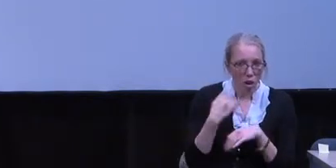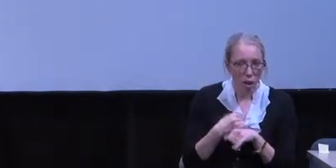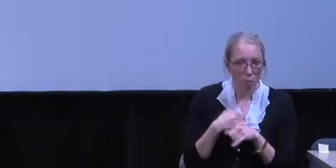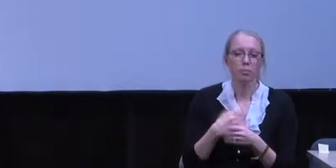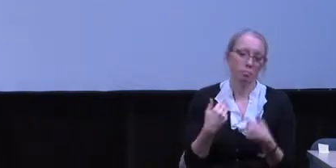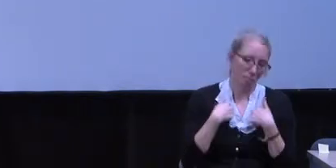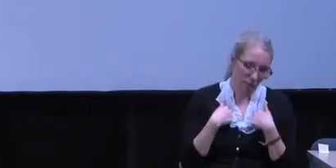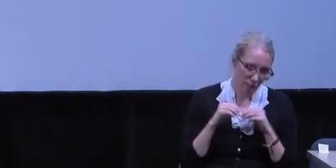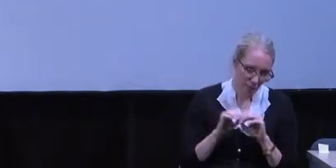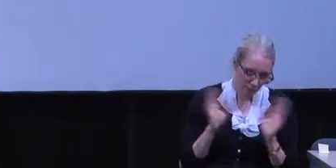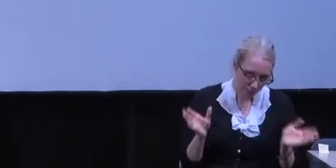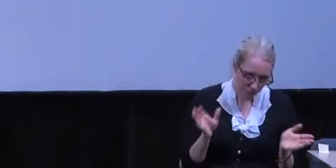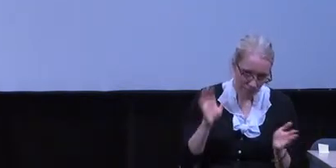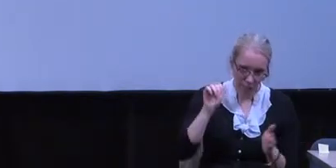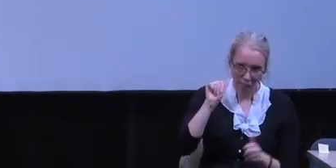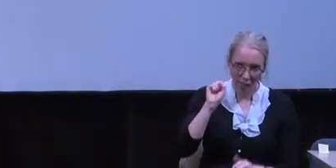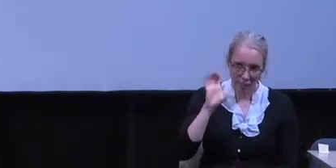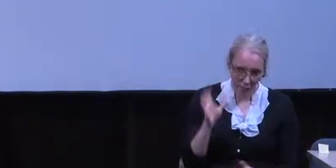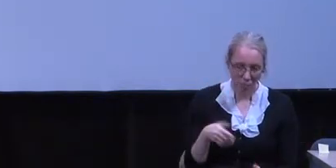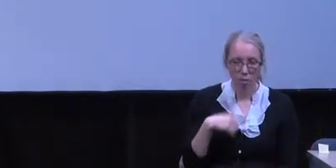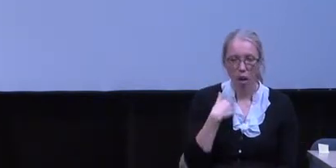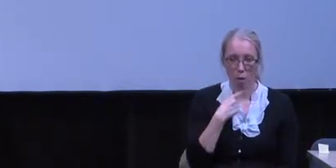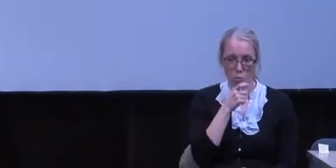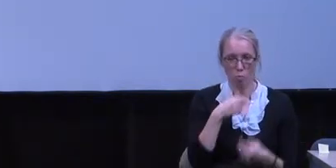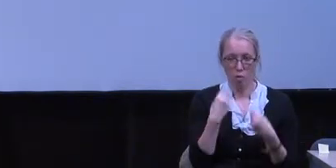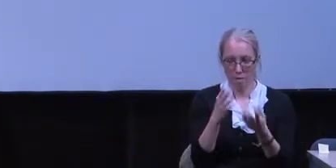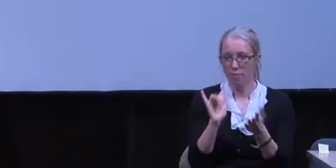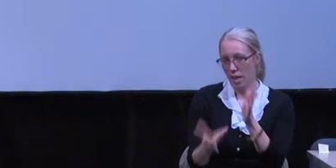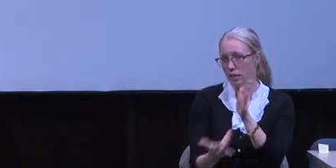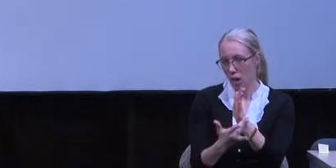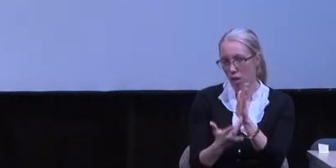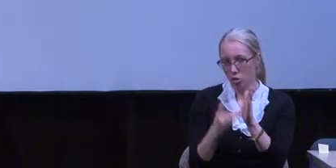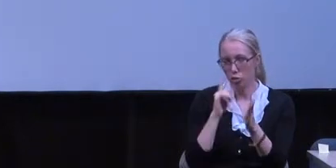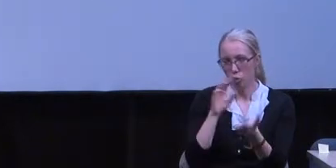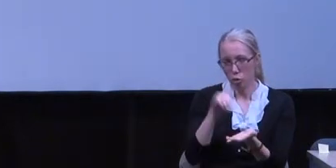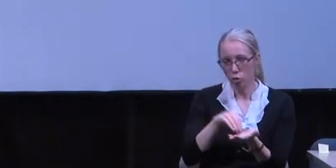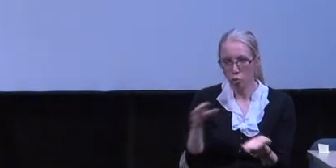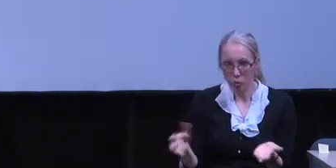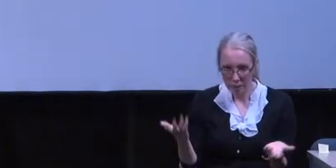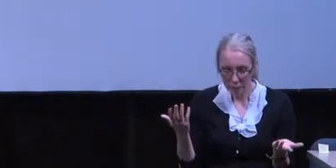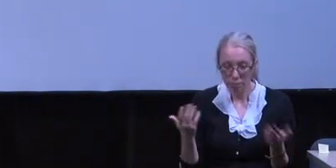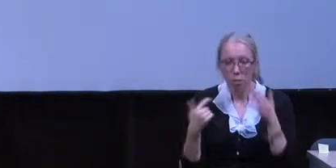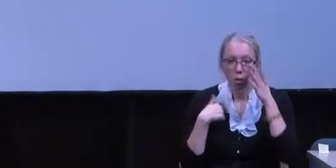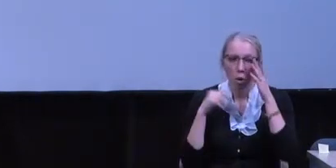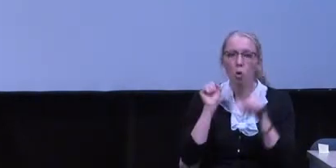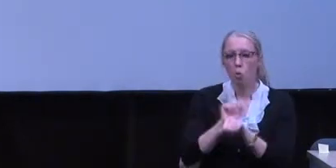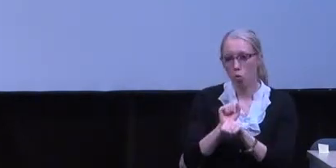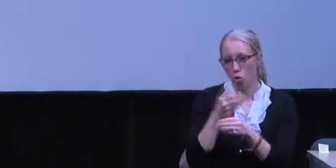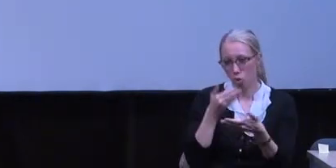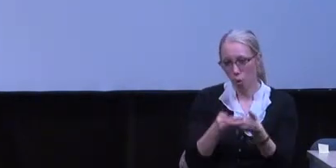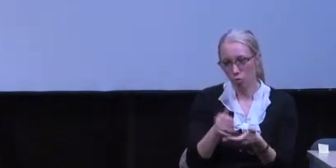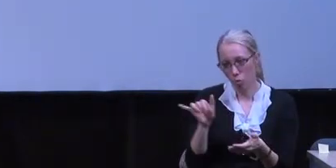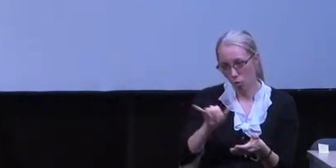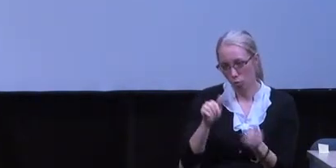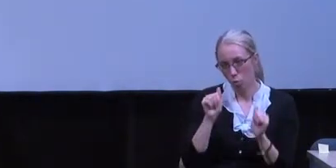ASAC. I actually provide the technology for our students, and I work closely